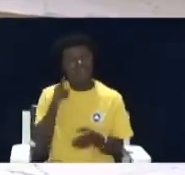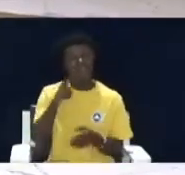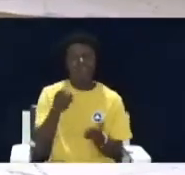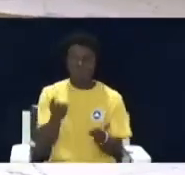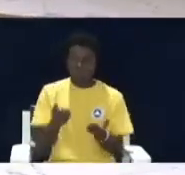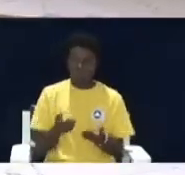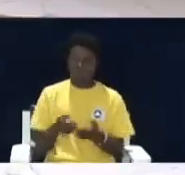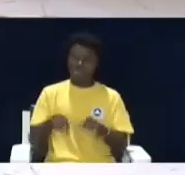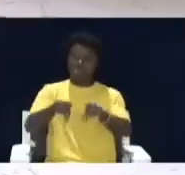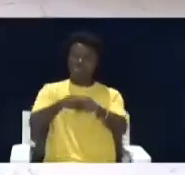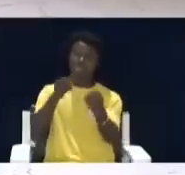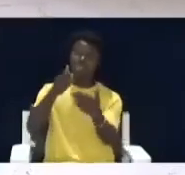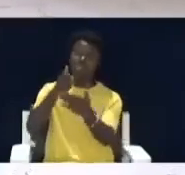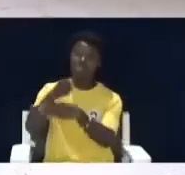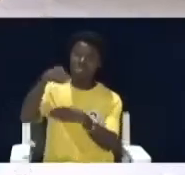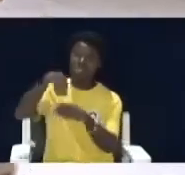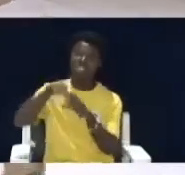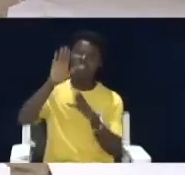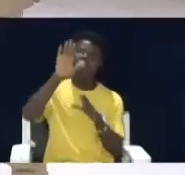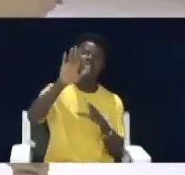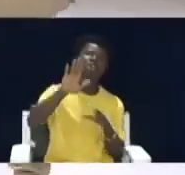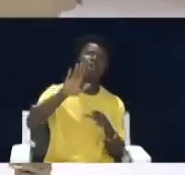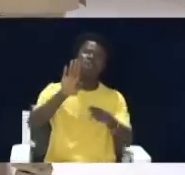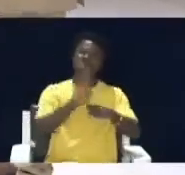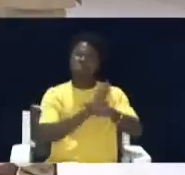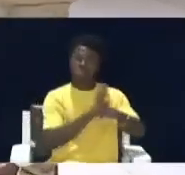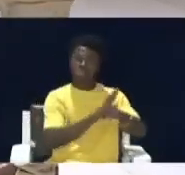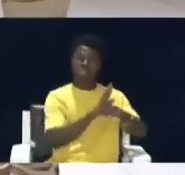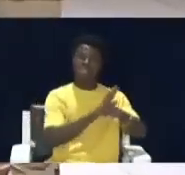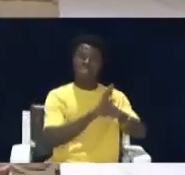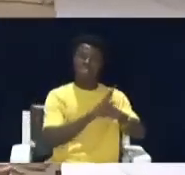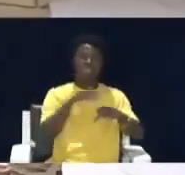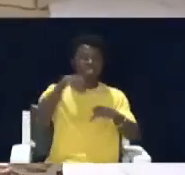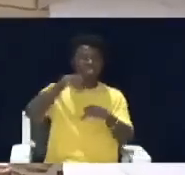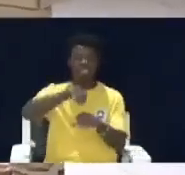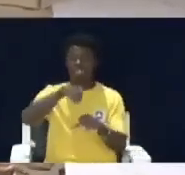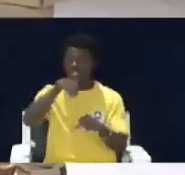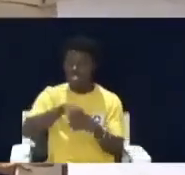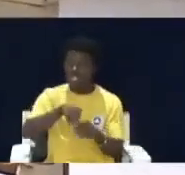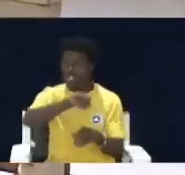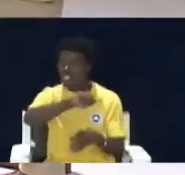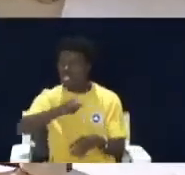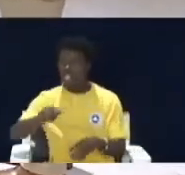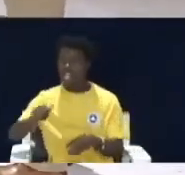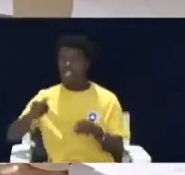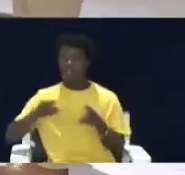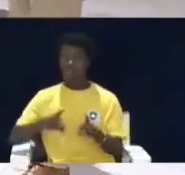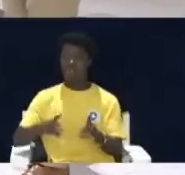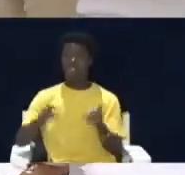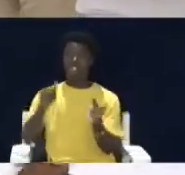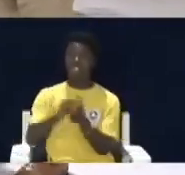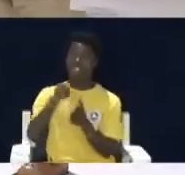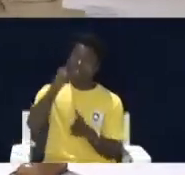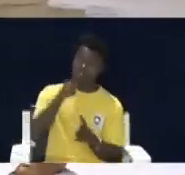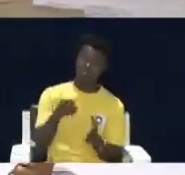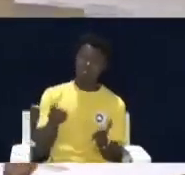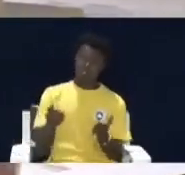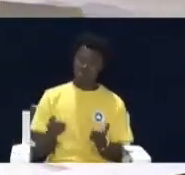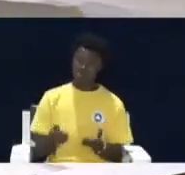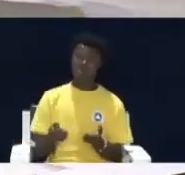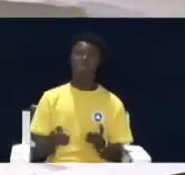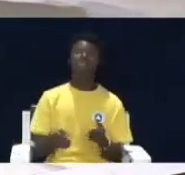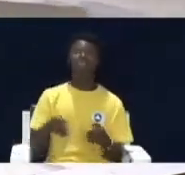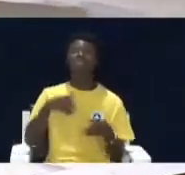your career or in any way that you want hands laid on you, you too can come forward